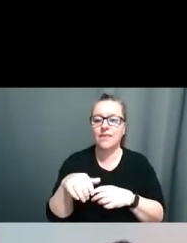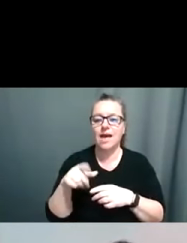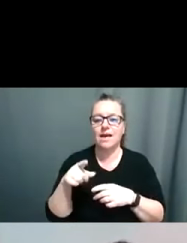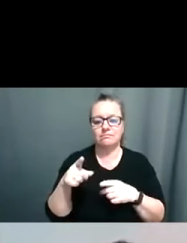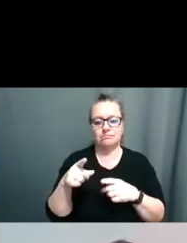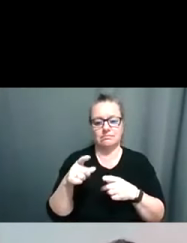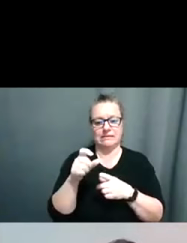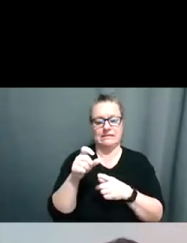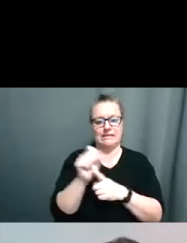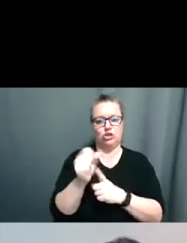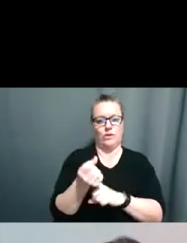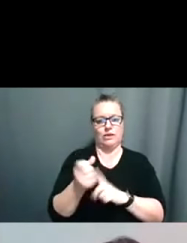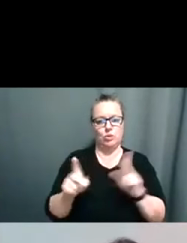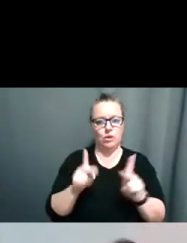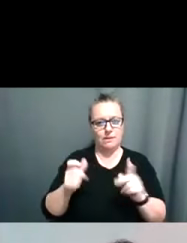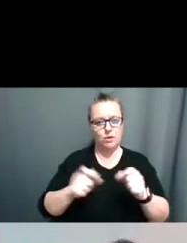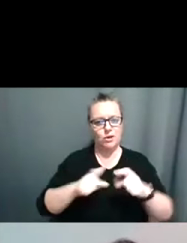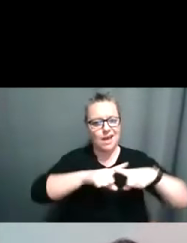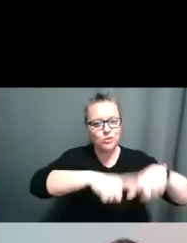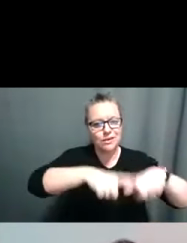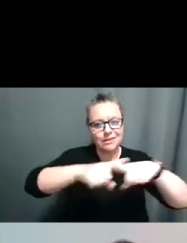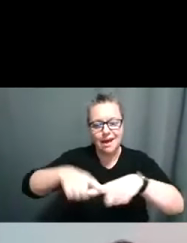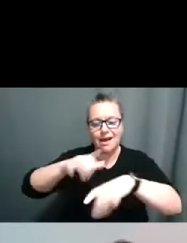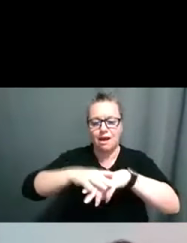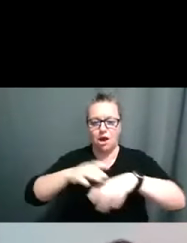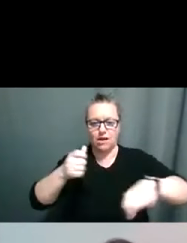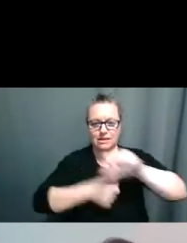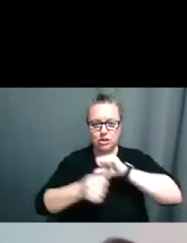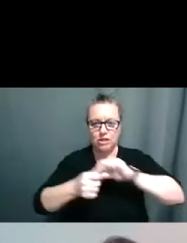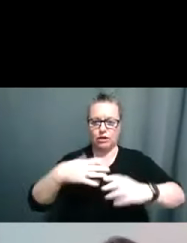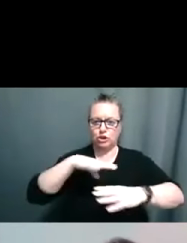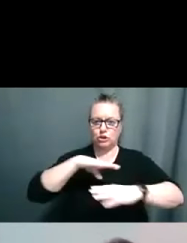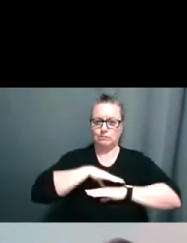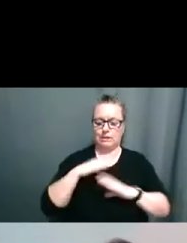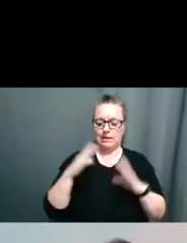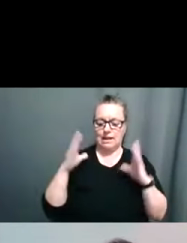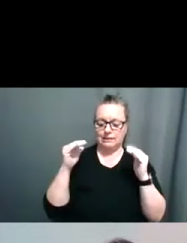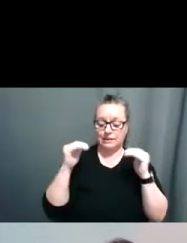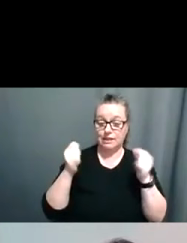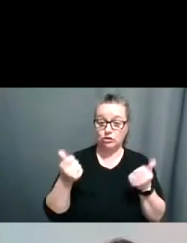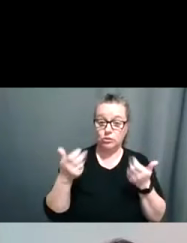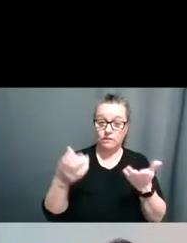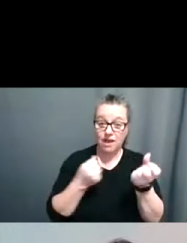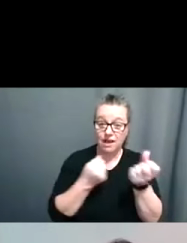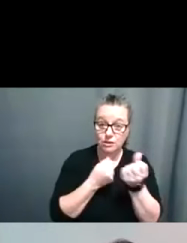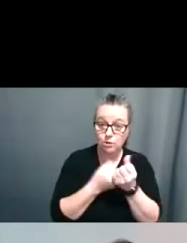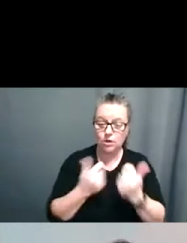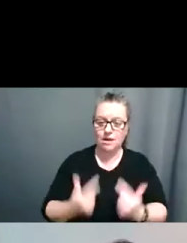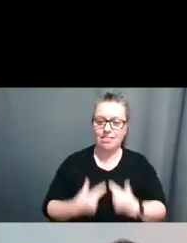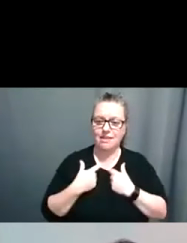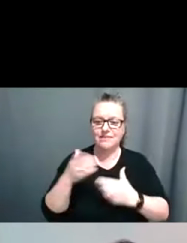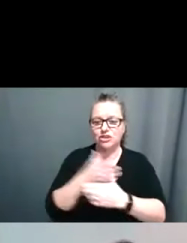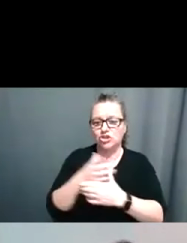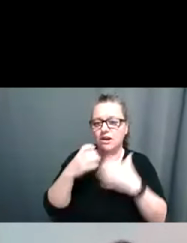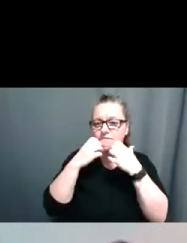exists when people can count on each other to meet the expectations, to provide support, and to live the shared values